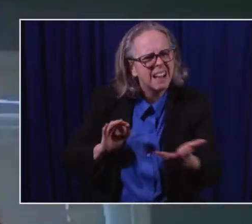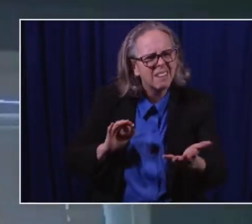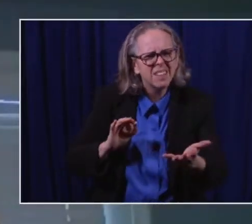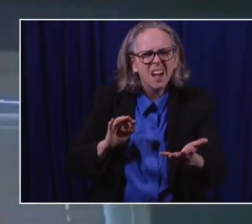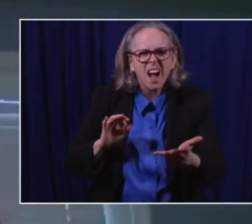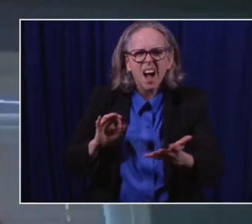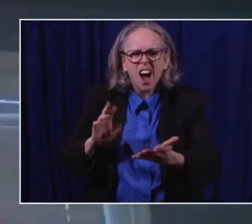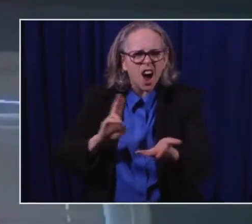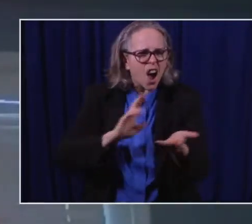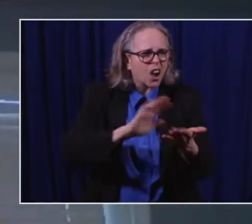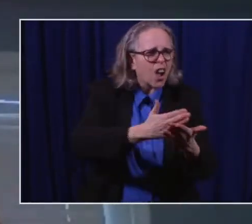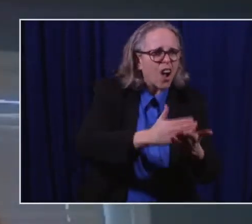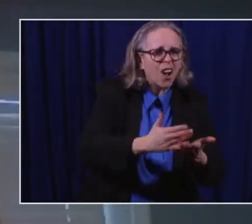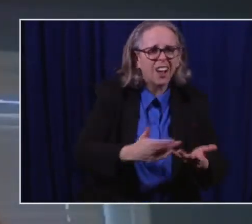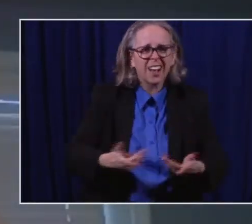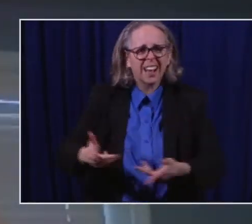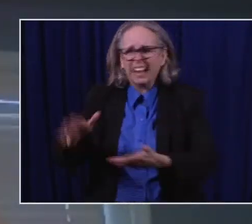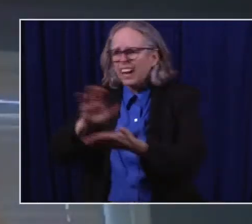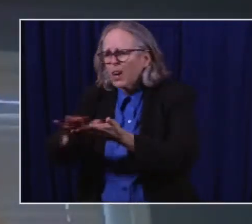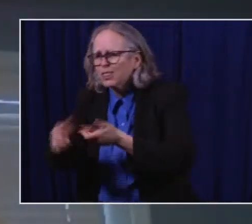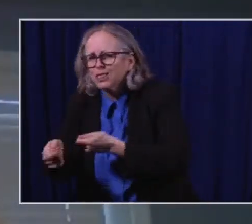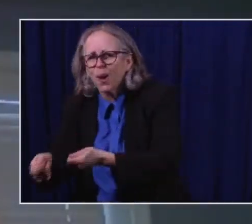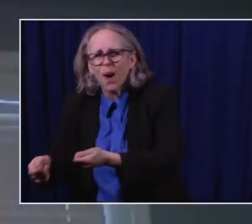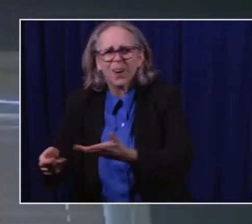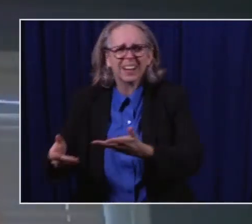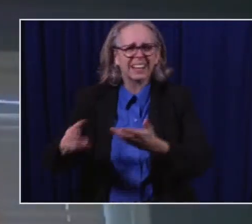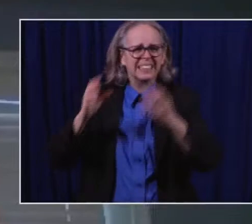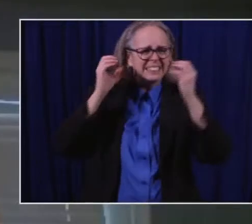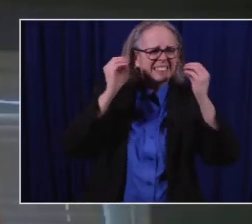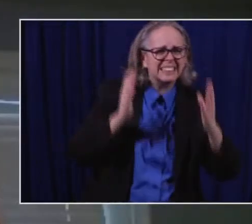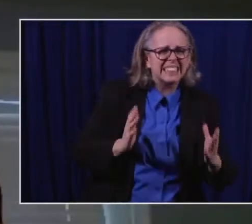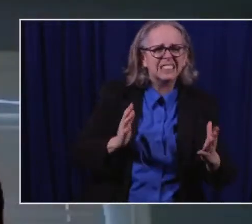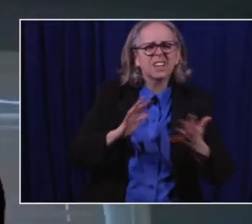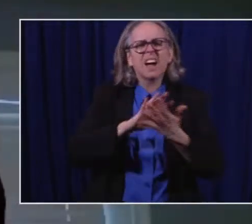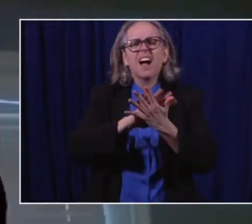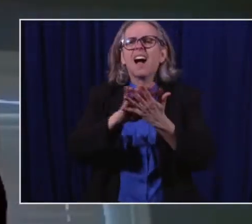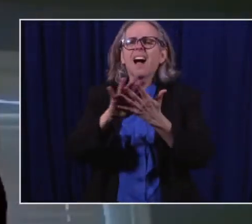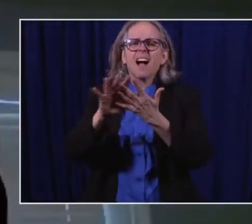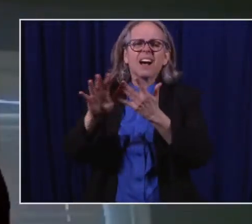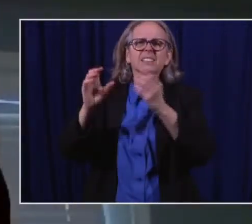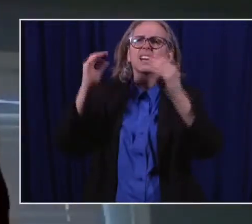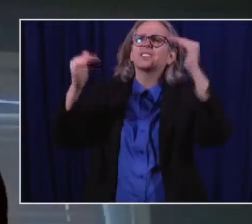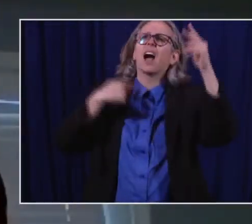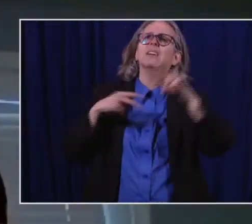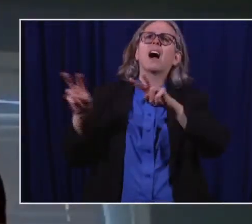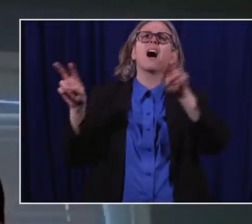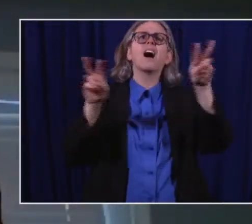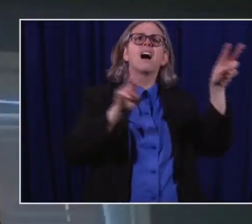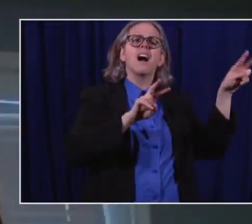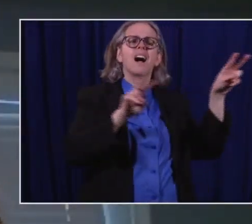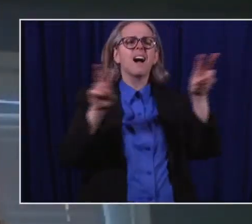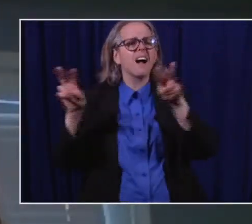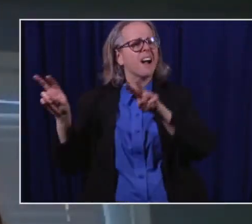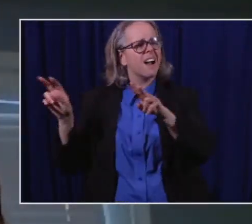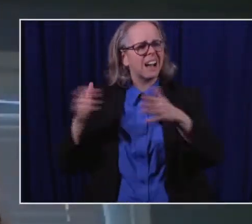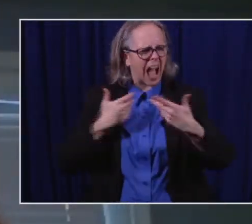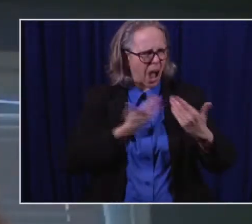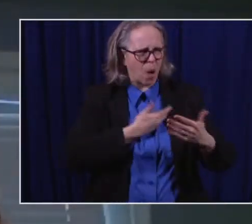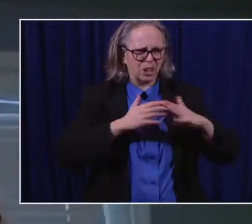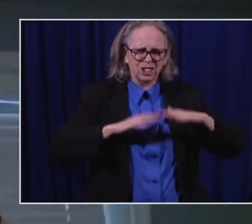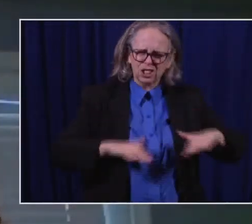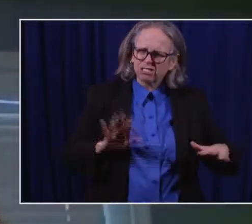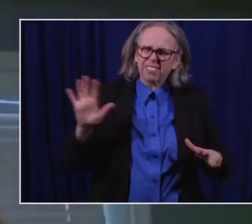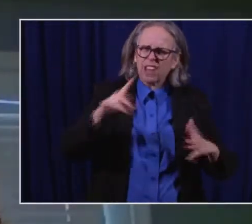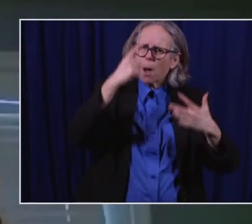Moon, who managed the facilities. All of these adults build up our children's mental health and notice and support them when things don't seem to be